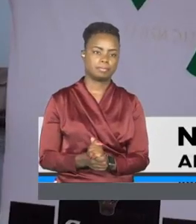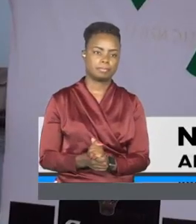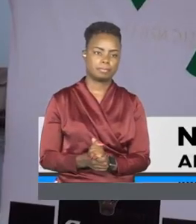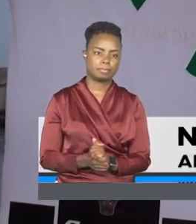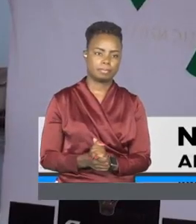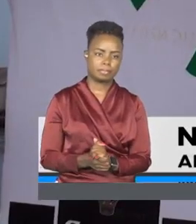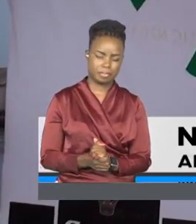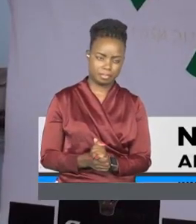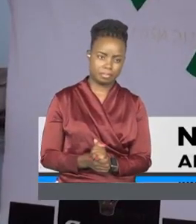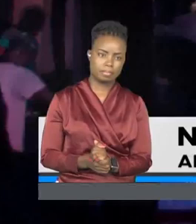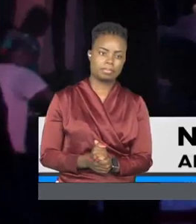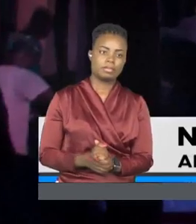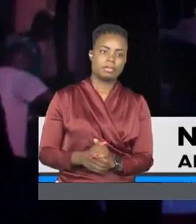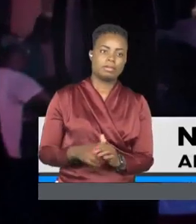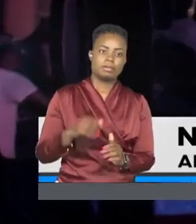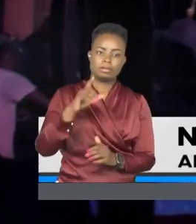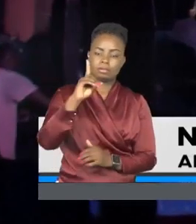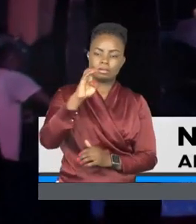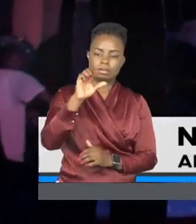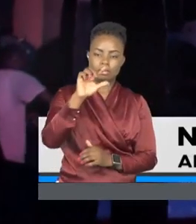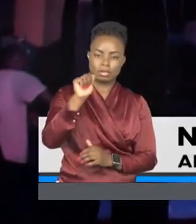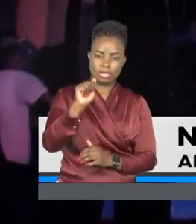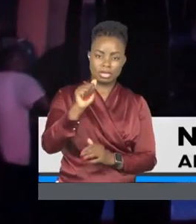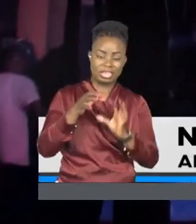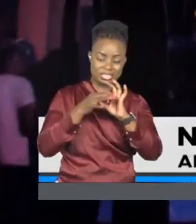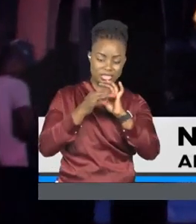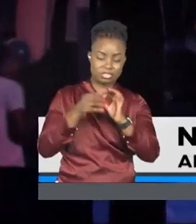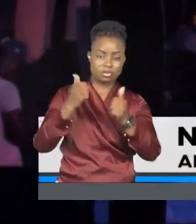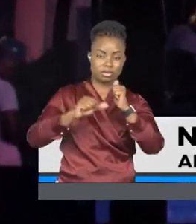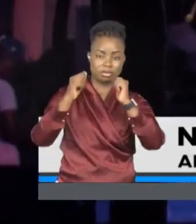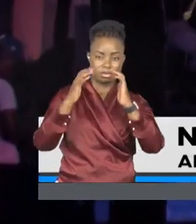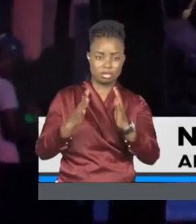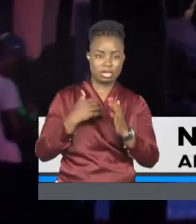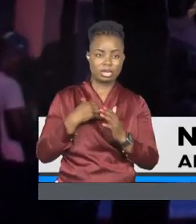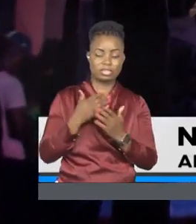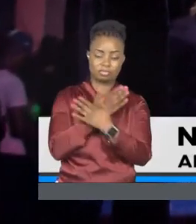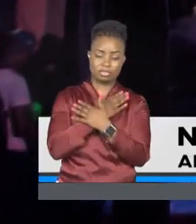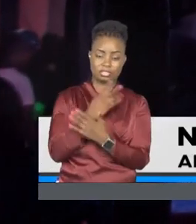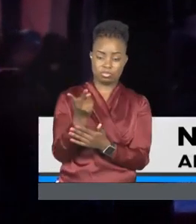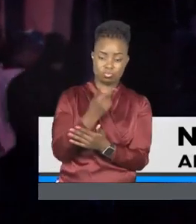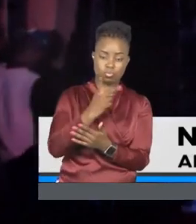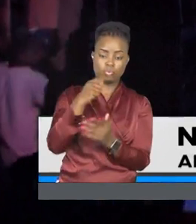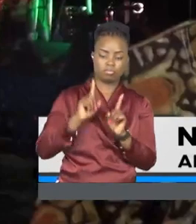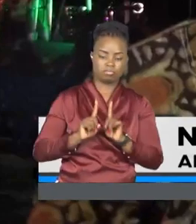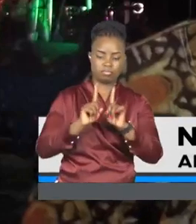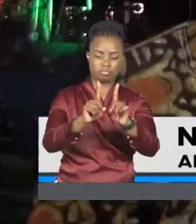Dega Aweji is a cultural actor and one of the participants. He has two of his friends accompanying him to the